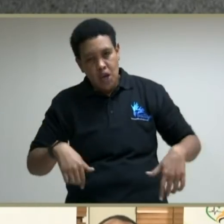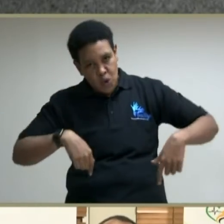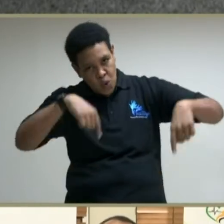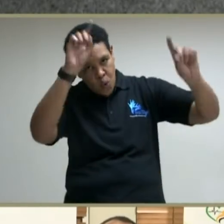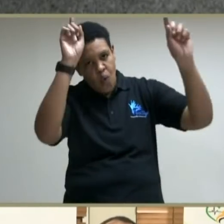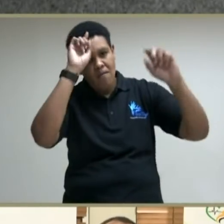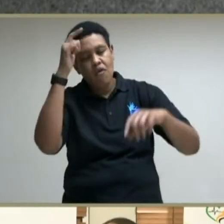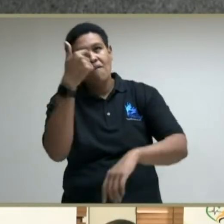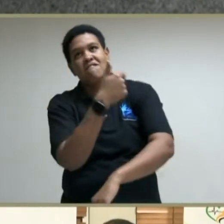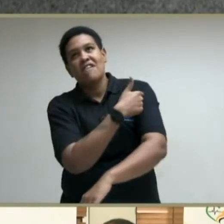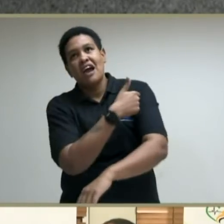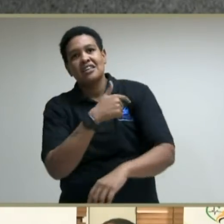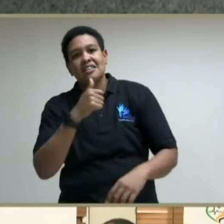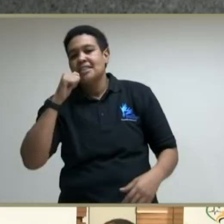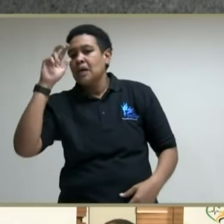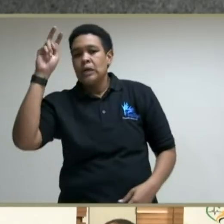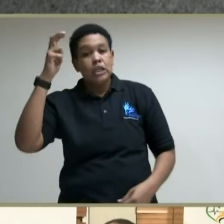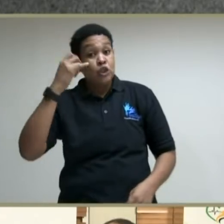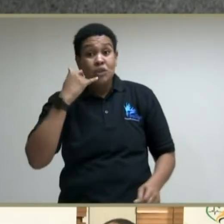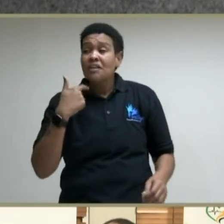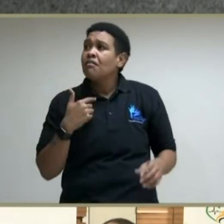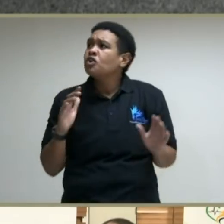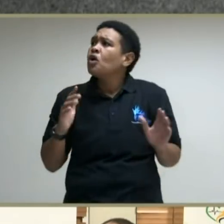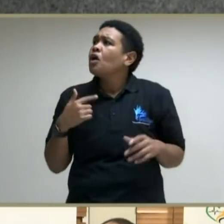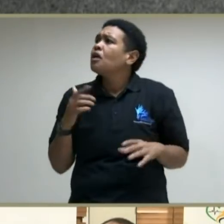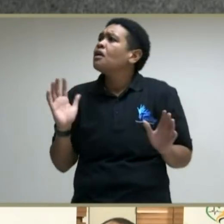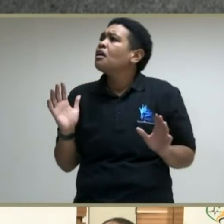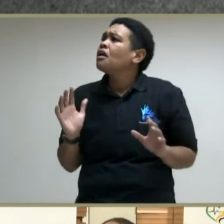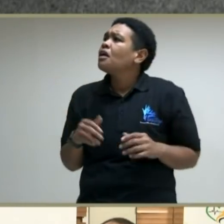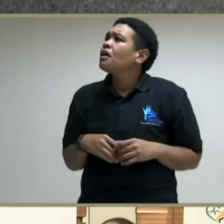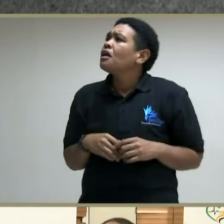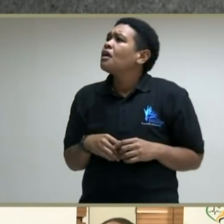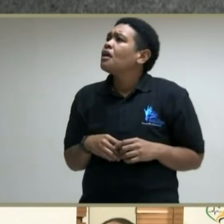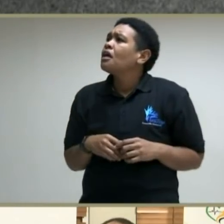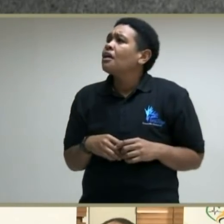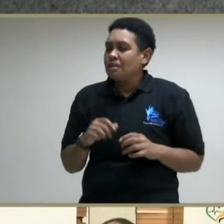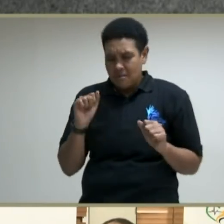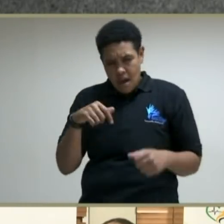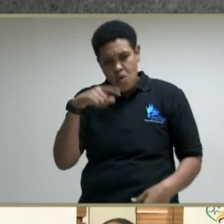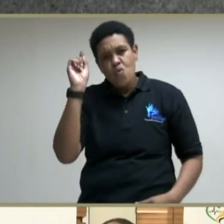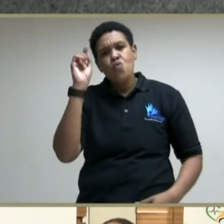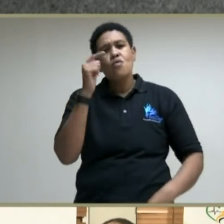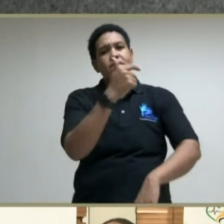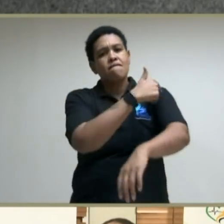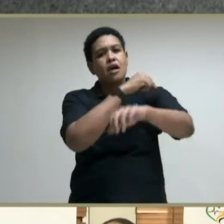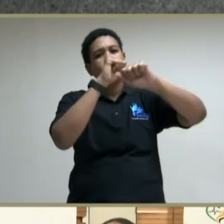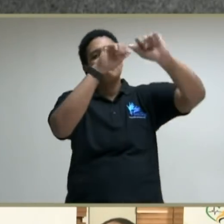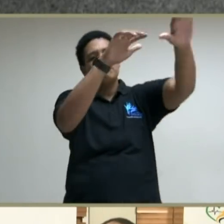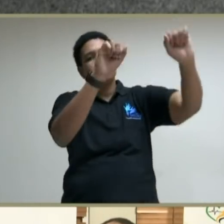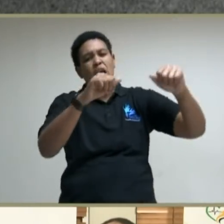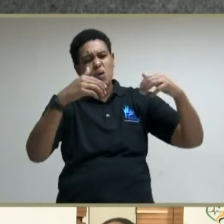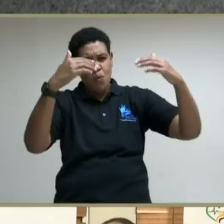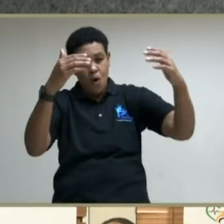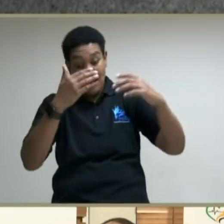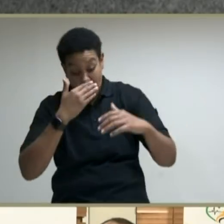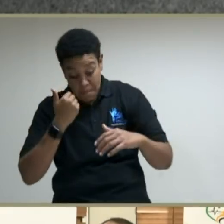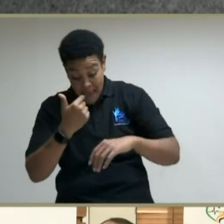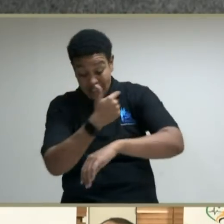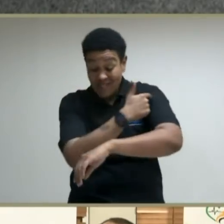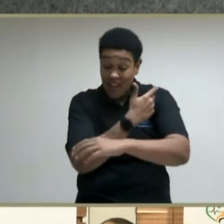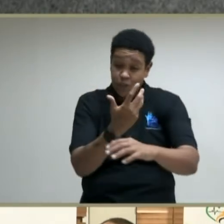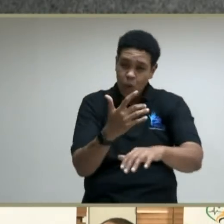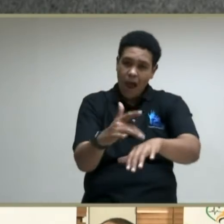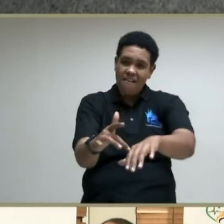vaccination site. Not an issue at all. Let us go out there. And the best vaccine is the one